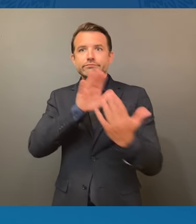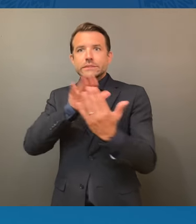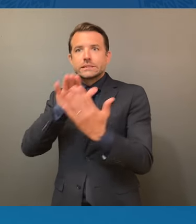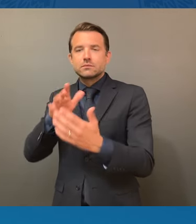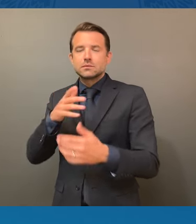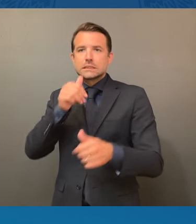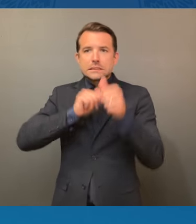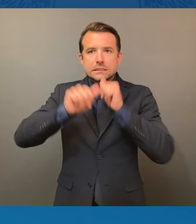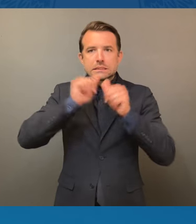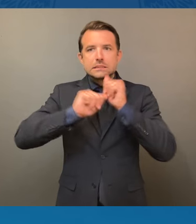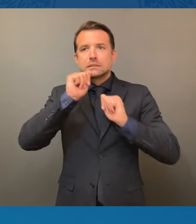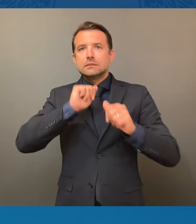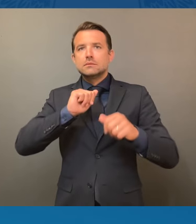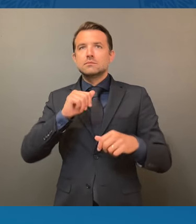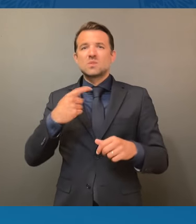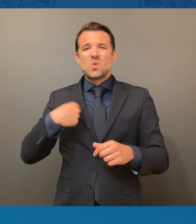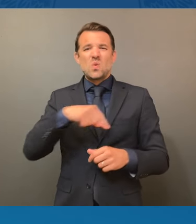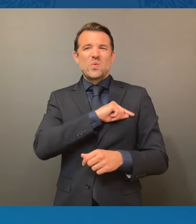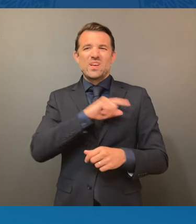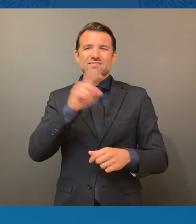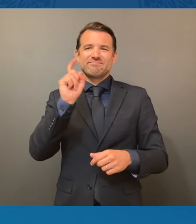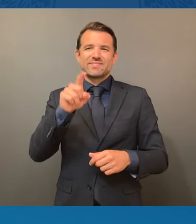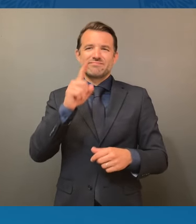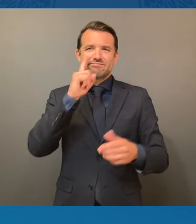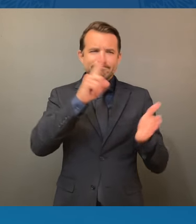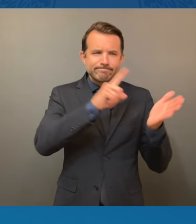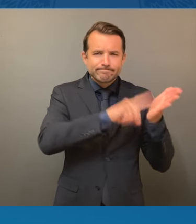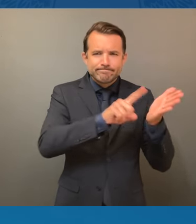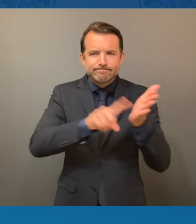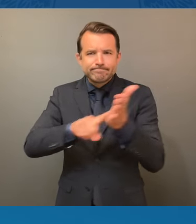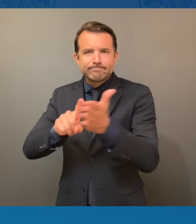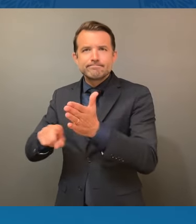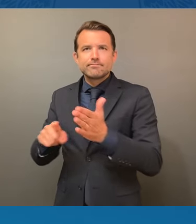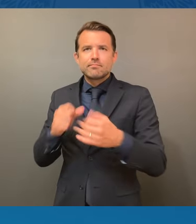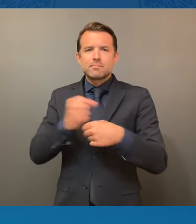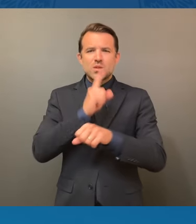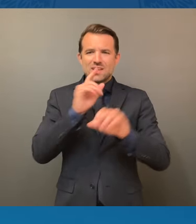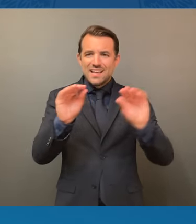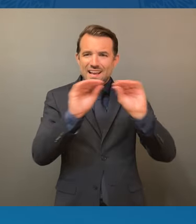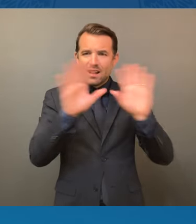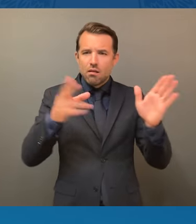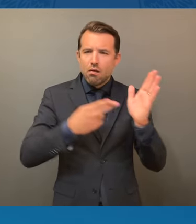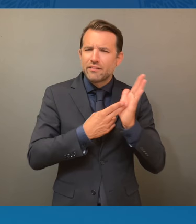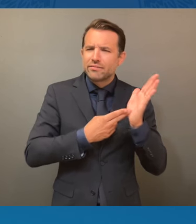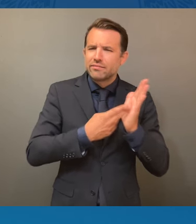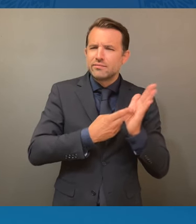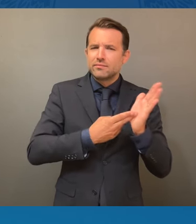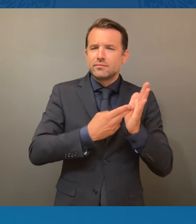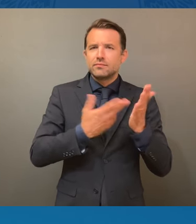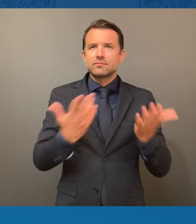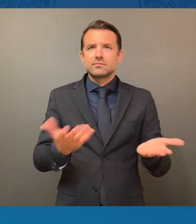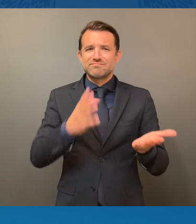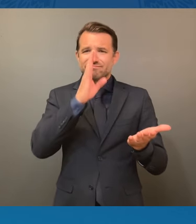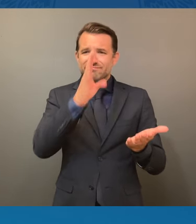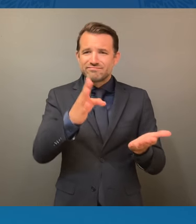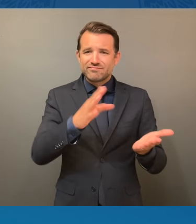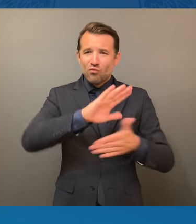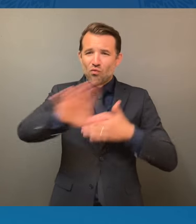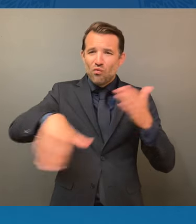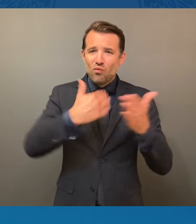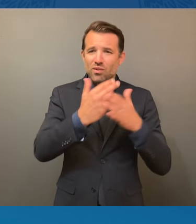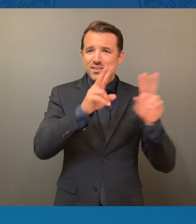And we need to research and make clear and speak honestly about all of those issues, again, as a